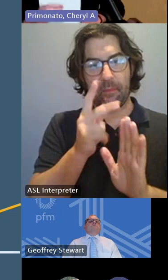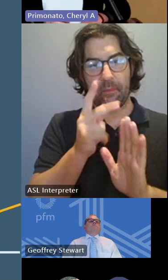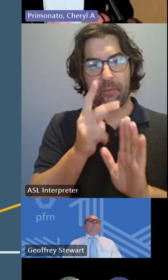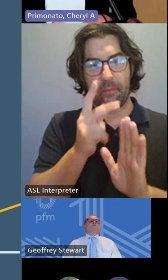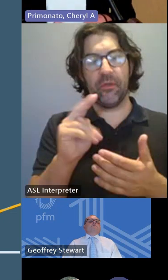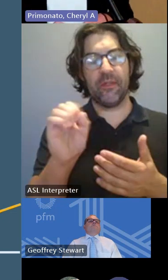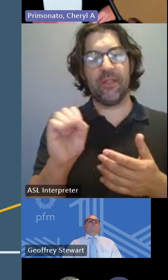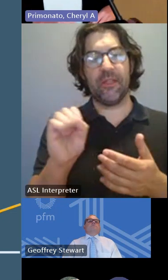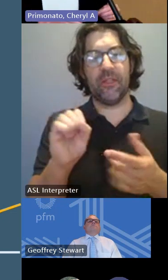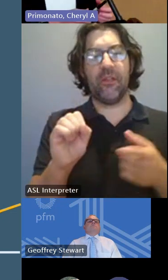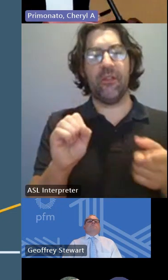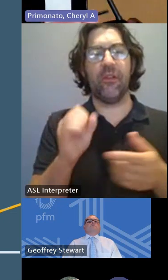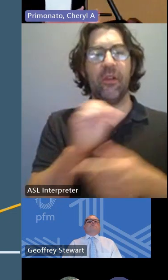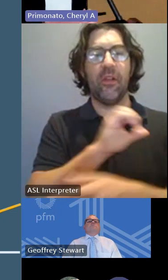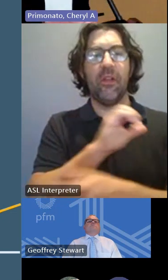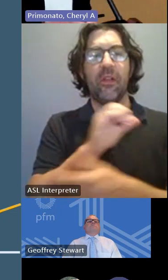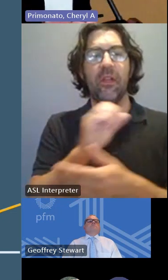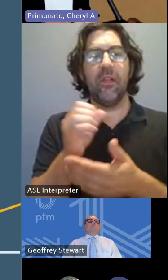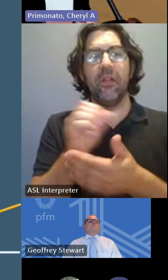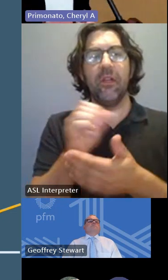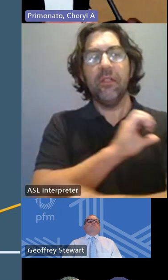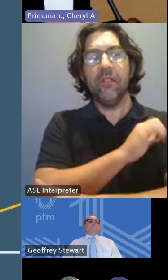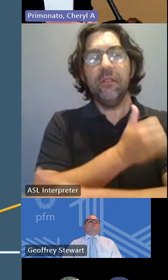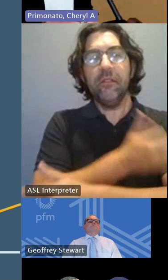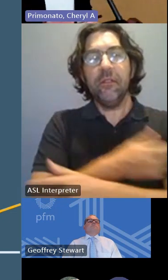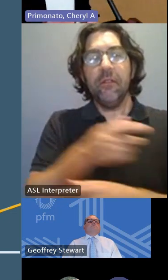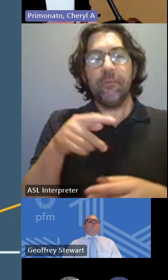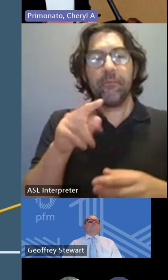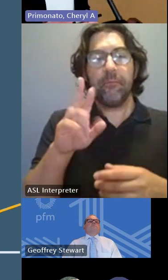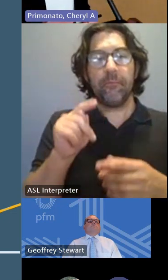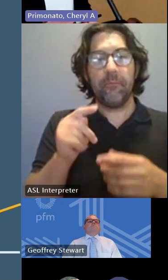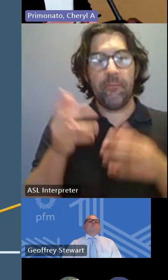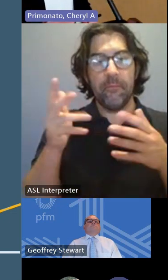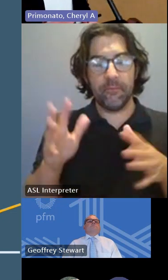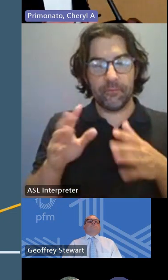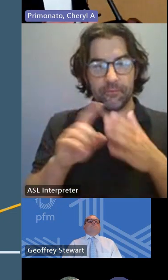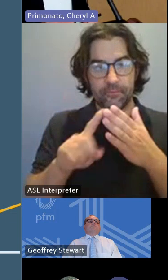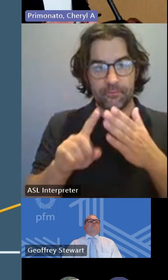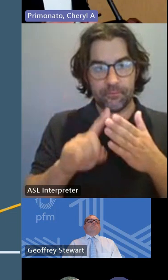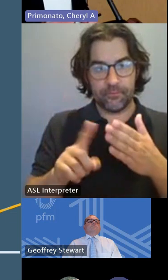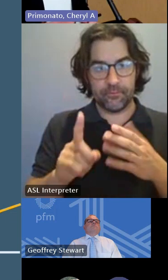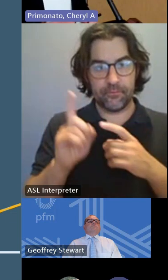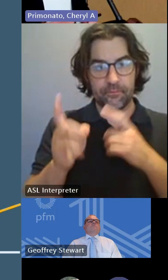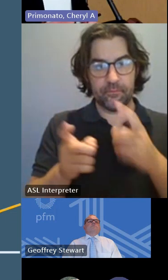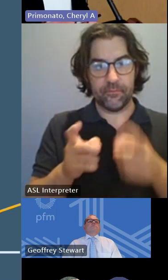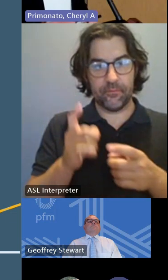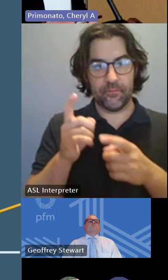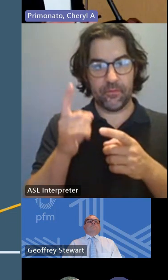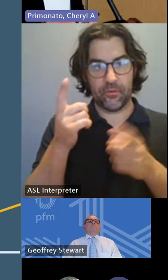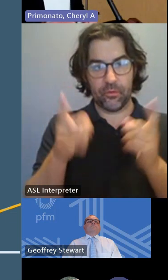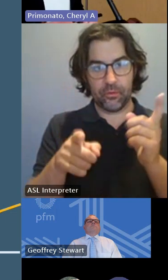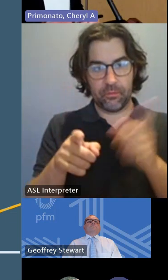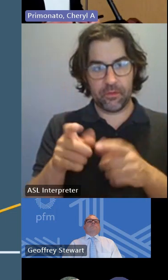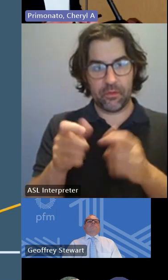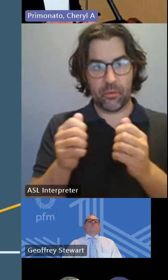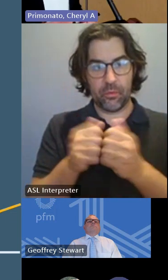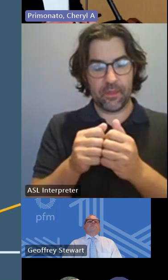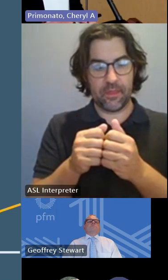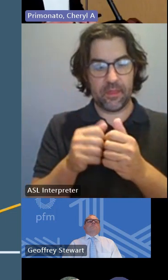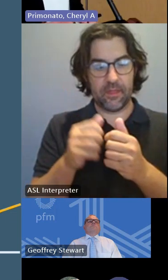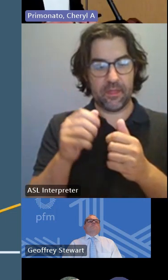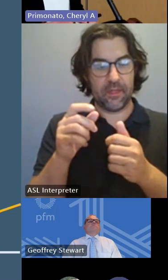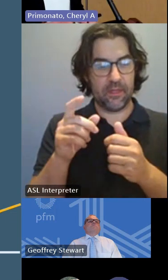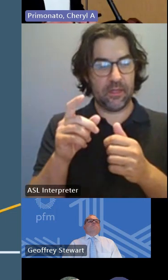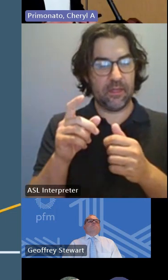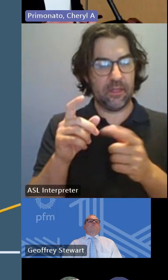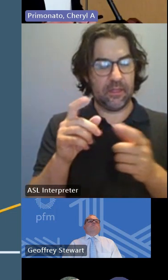this authorization would authorize PRT to complete negotiations and enter into a contribution agreement with the City of